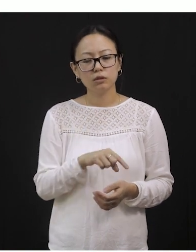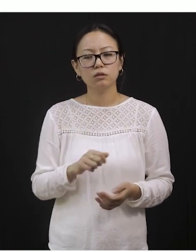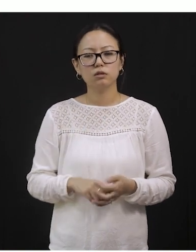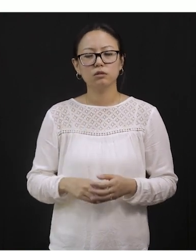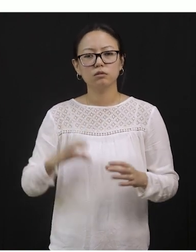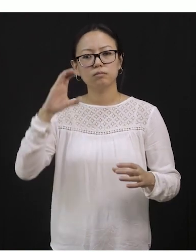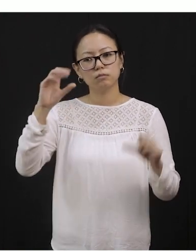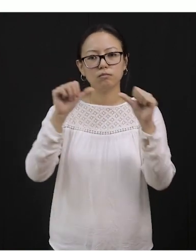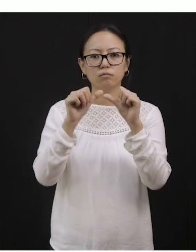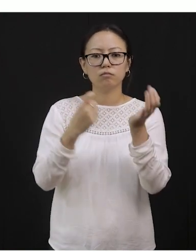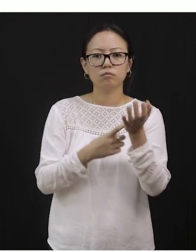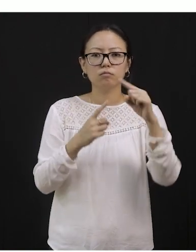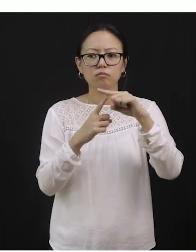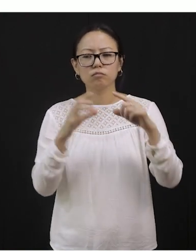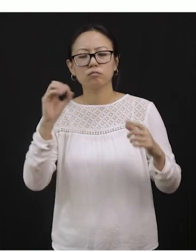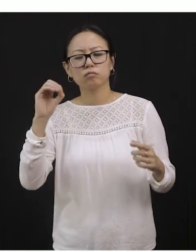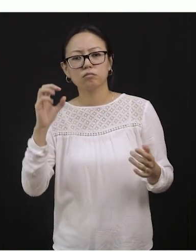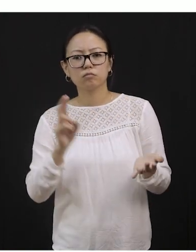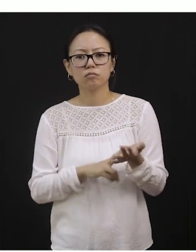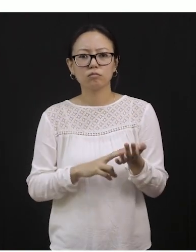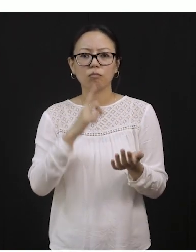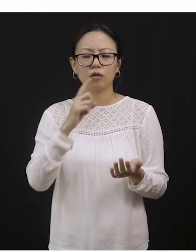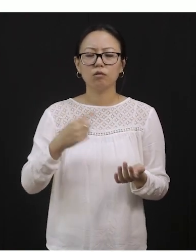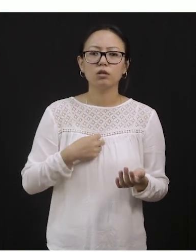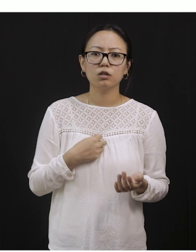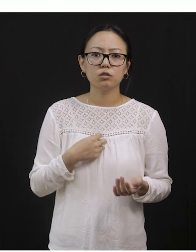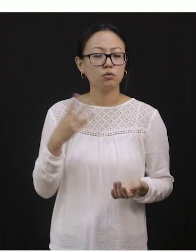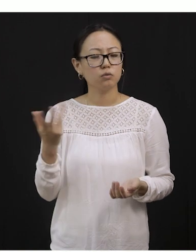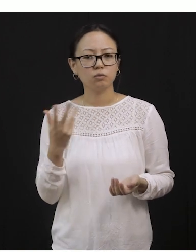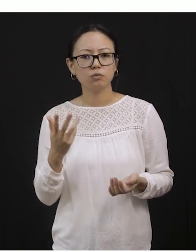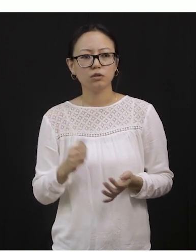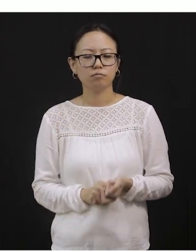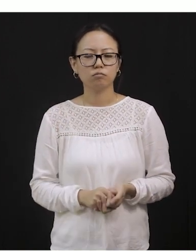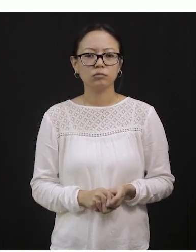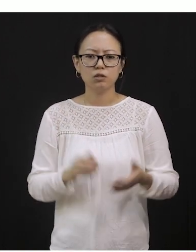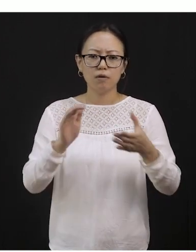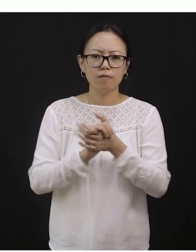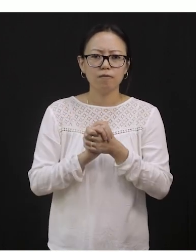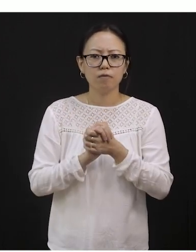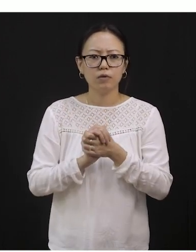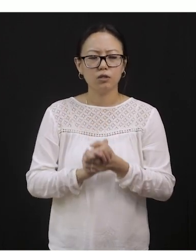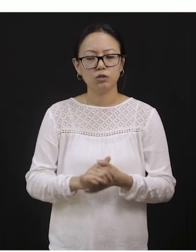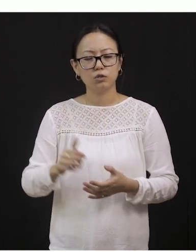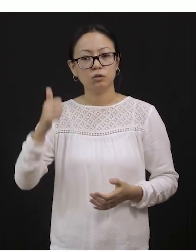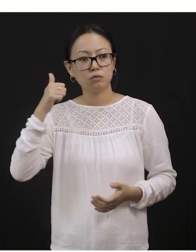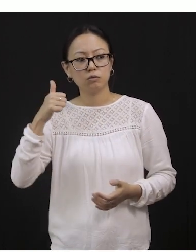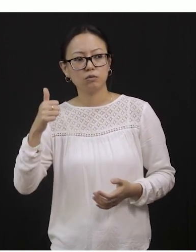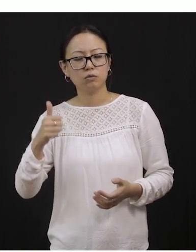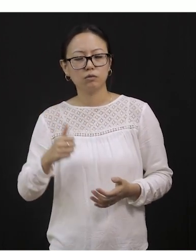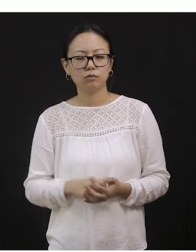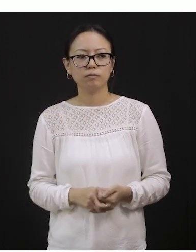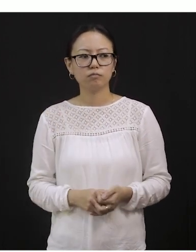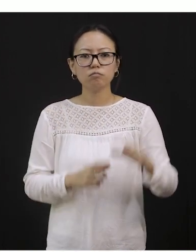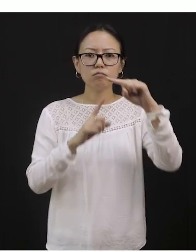one very important lesson, and that is about true friendship. True friendship. See, Dora and